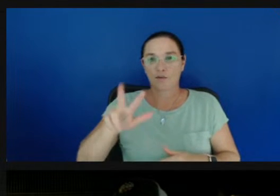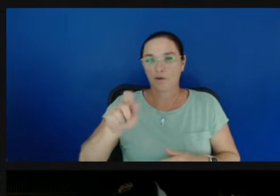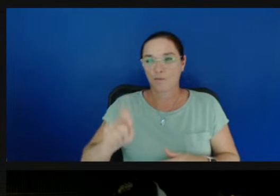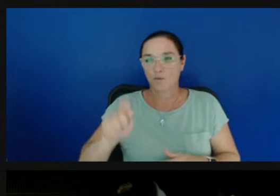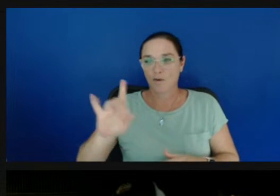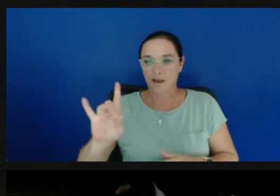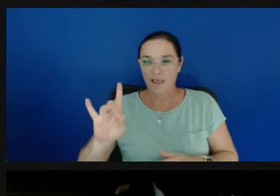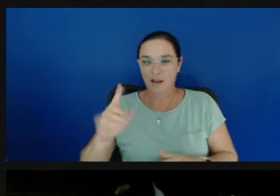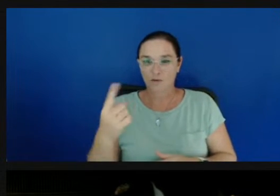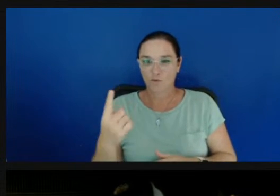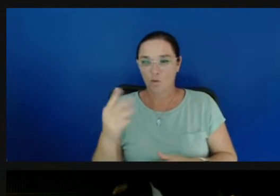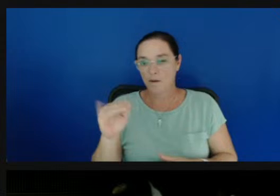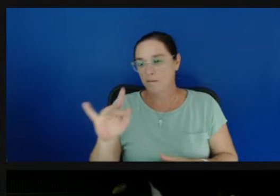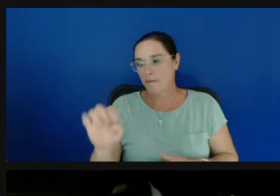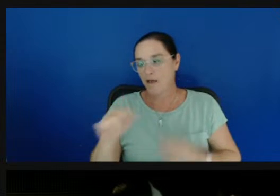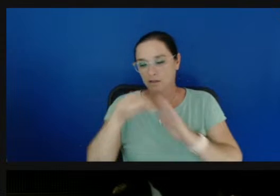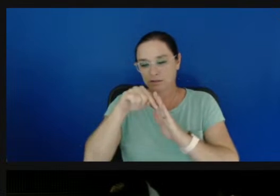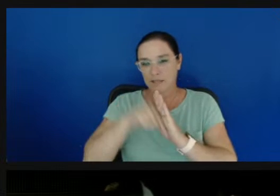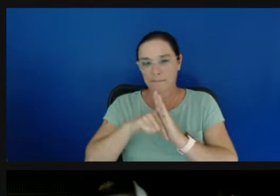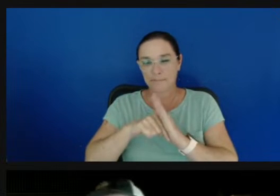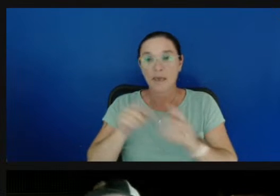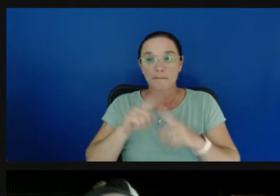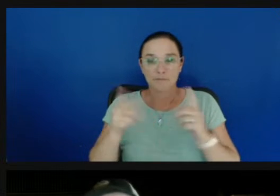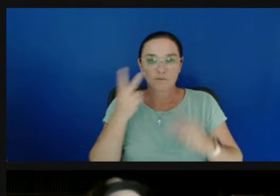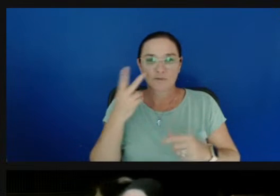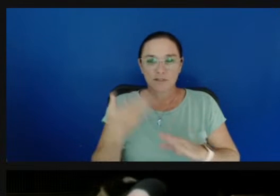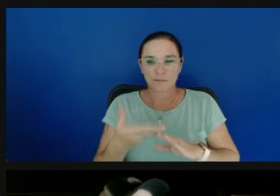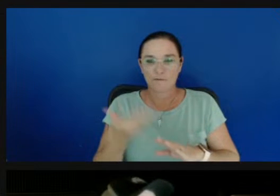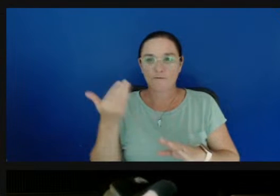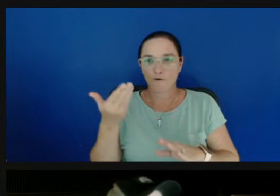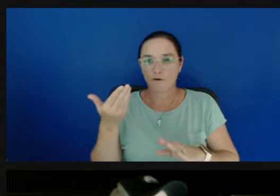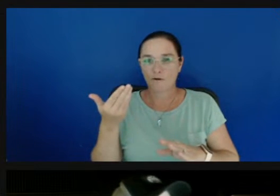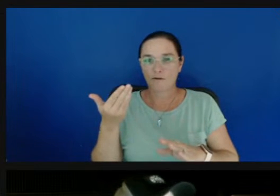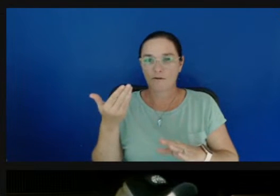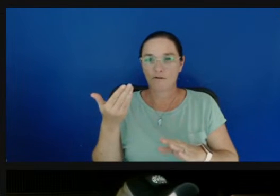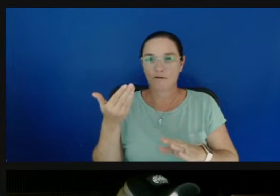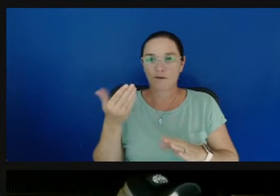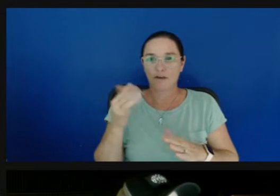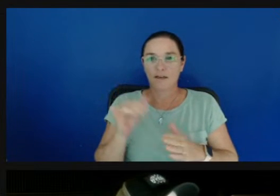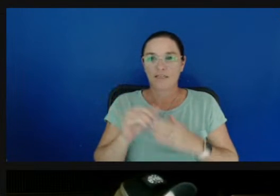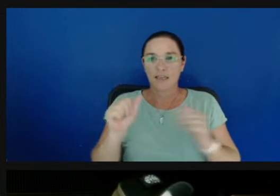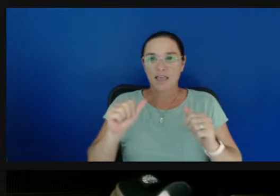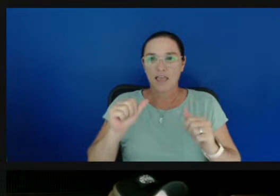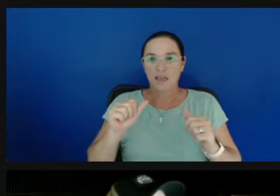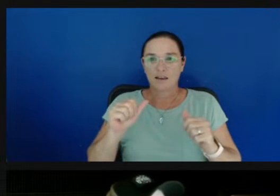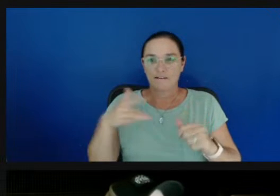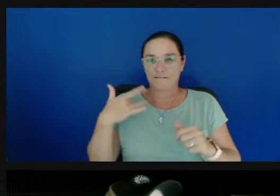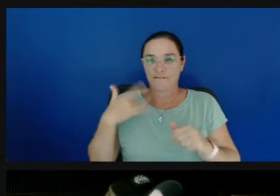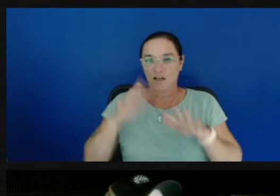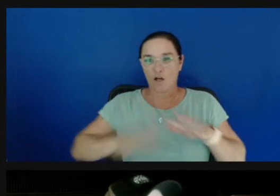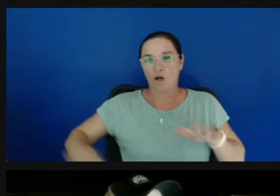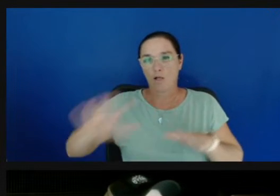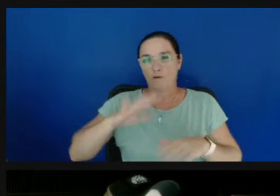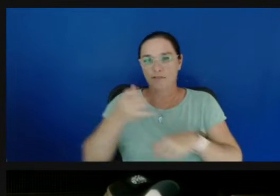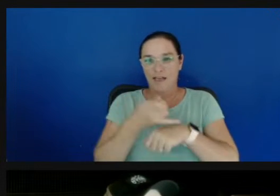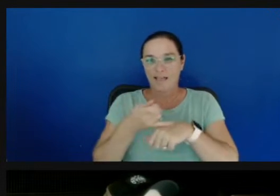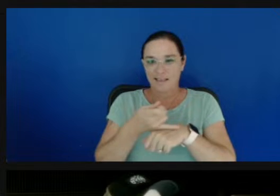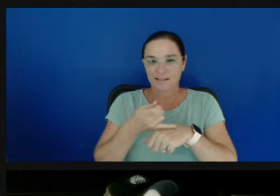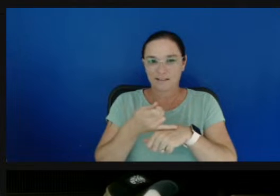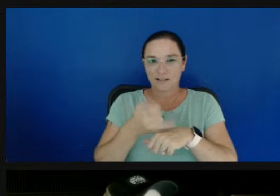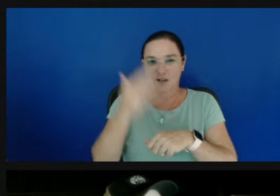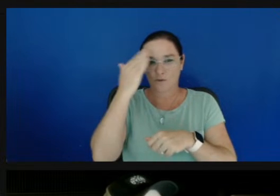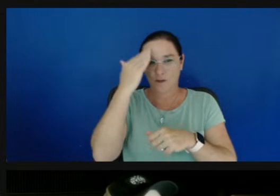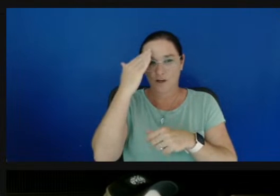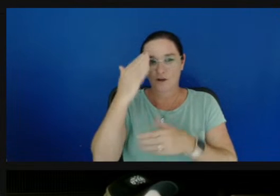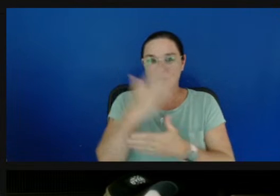down. But as we've seen before, those can shake across the island, and we know that even some